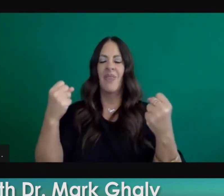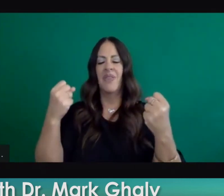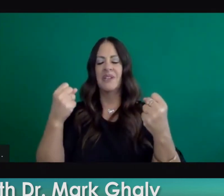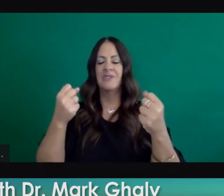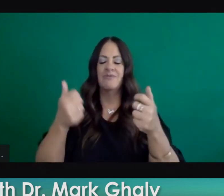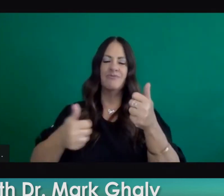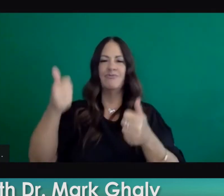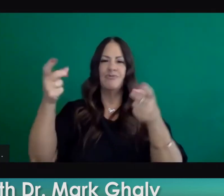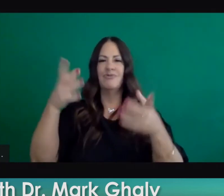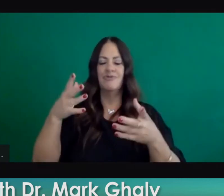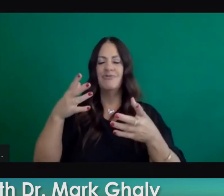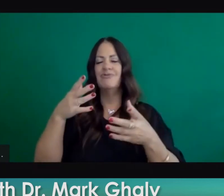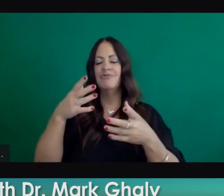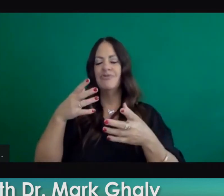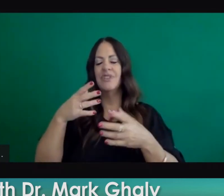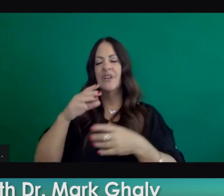important